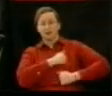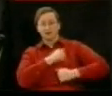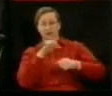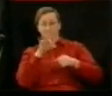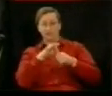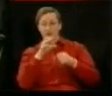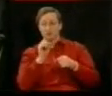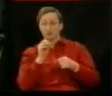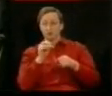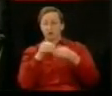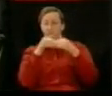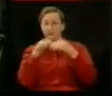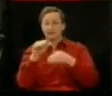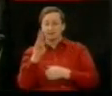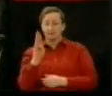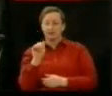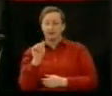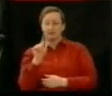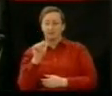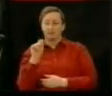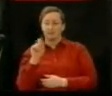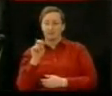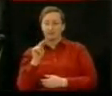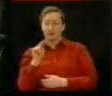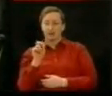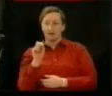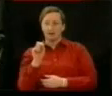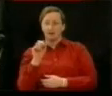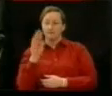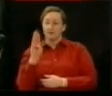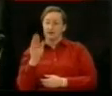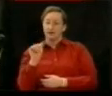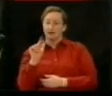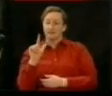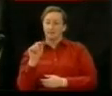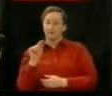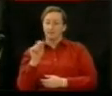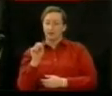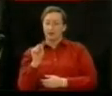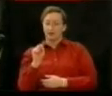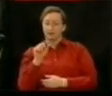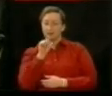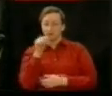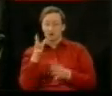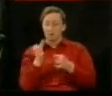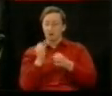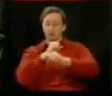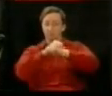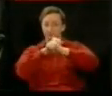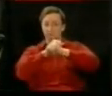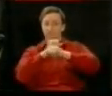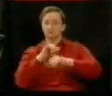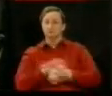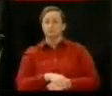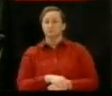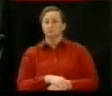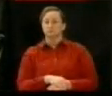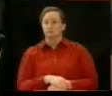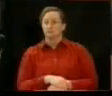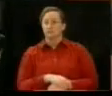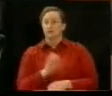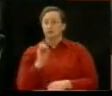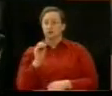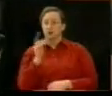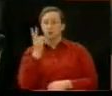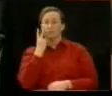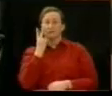to our military people 45 days before each election, and you certainly don't want to disenfranchise them. We're looking at